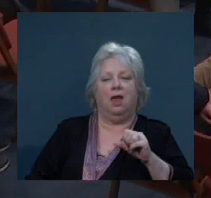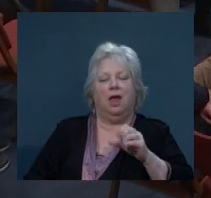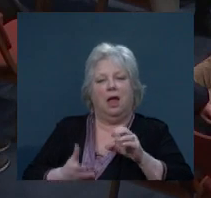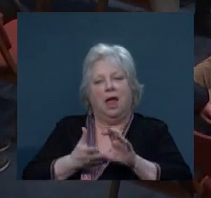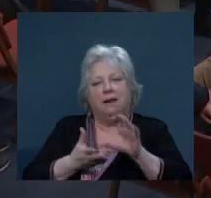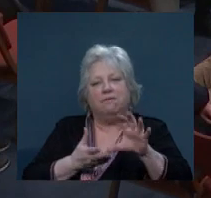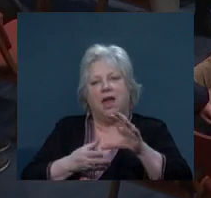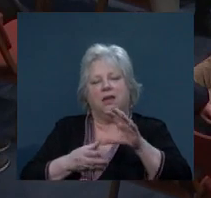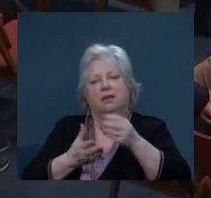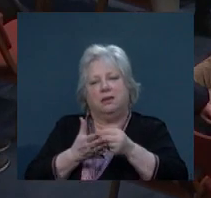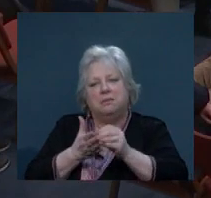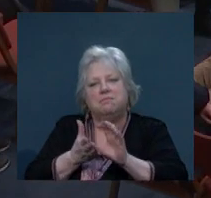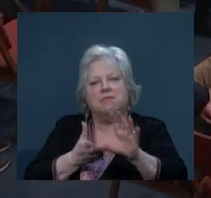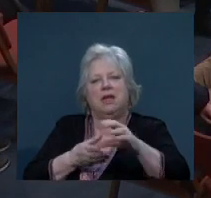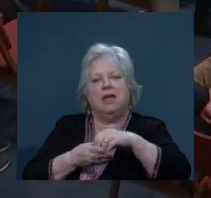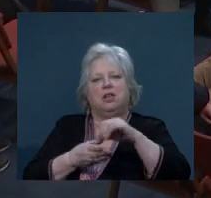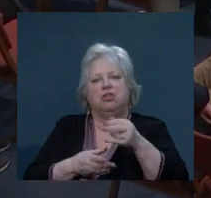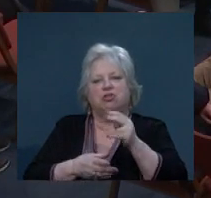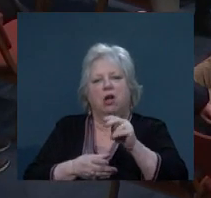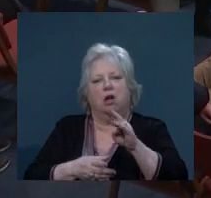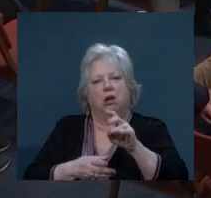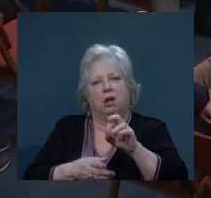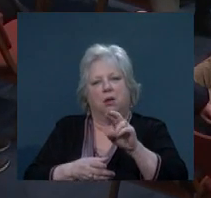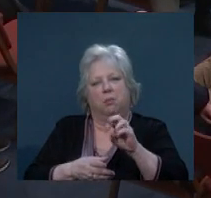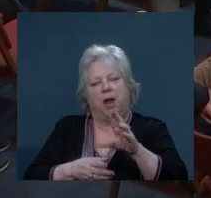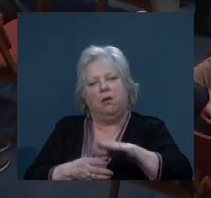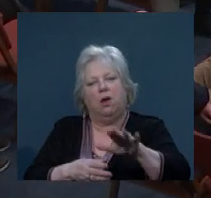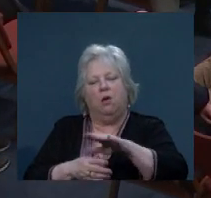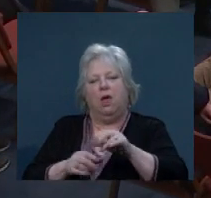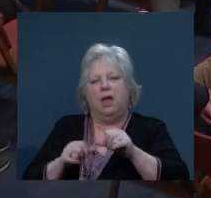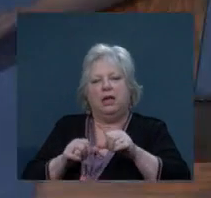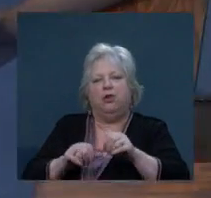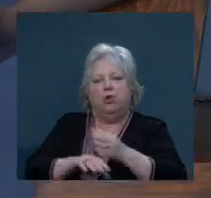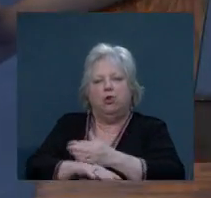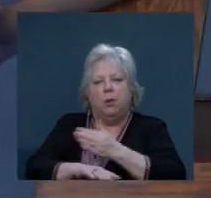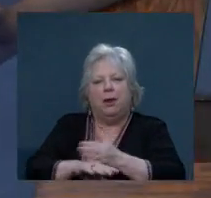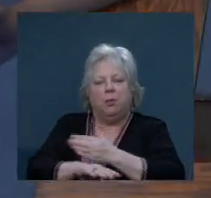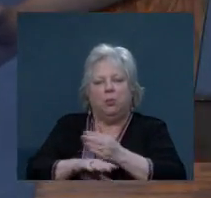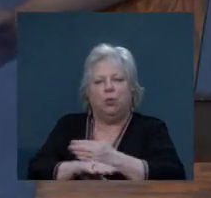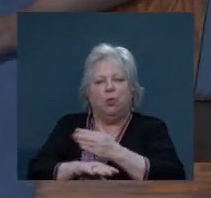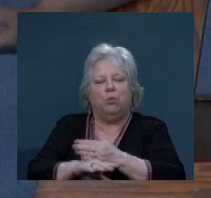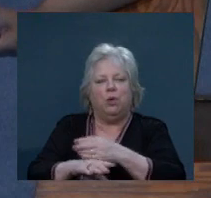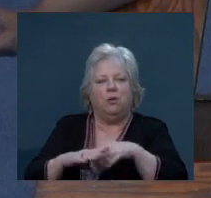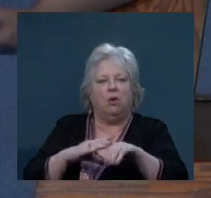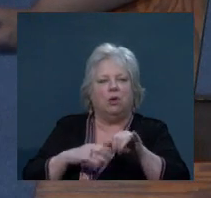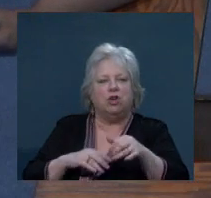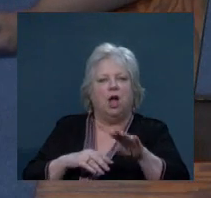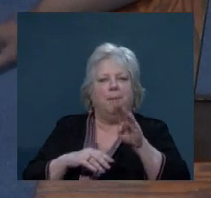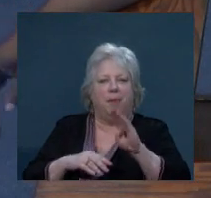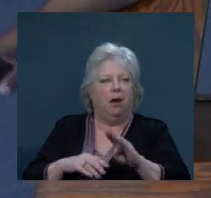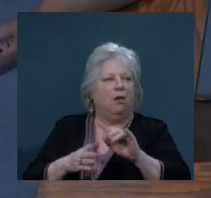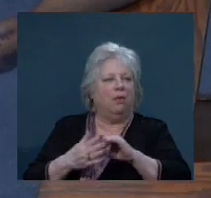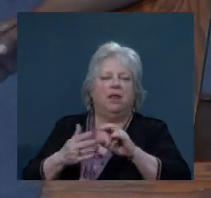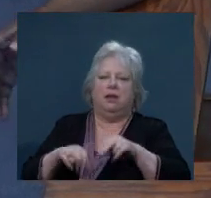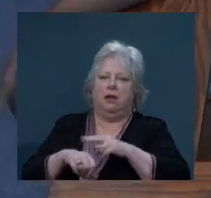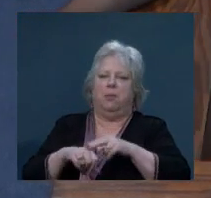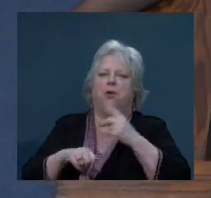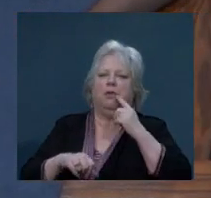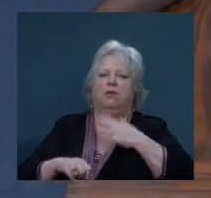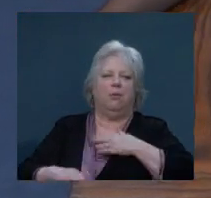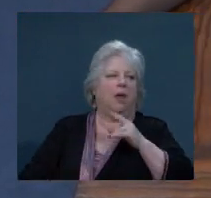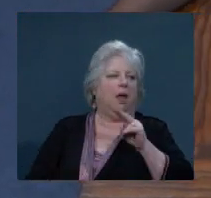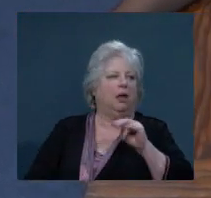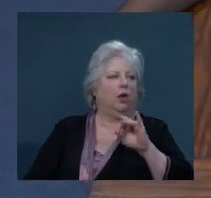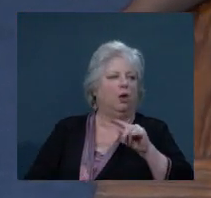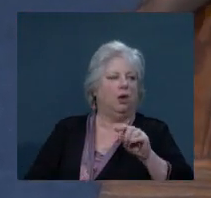invest in John Barrow. I've continued to make improvements in John Barrow. These are typical of my units,